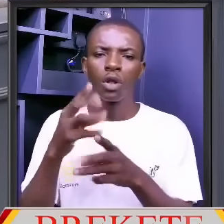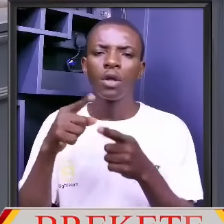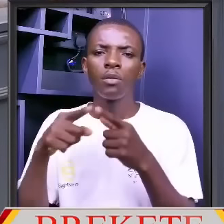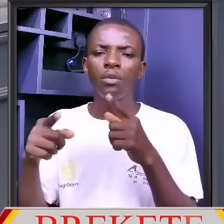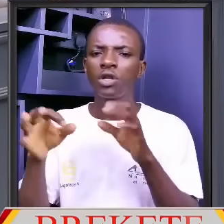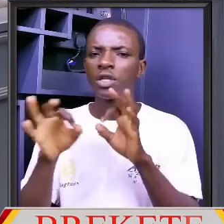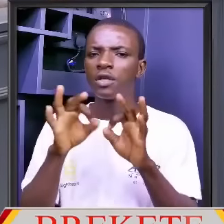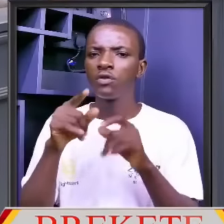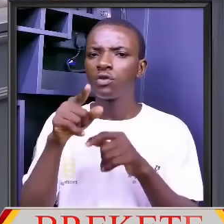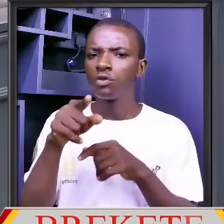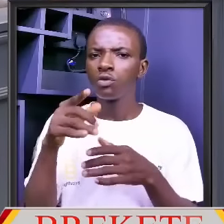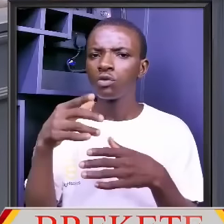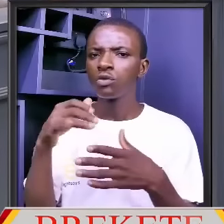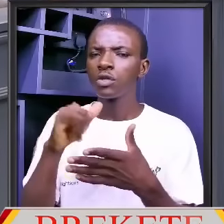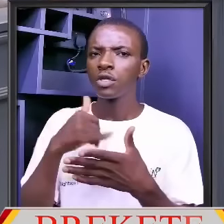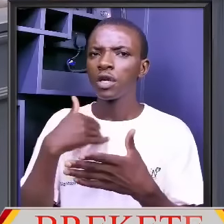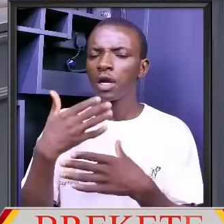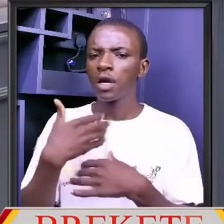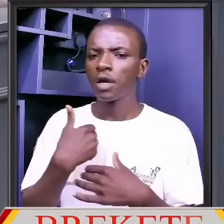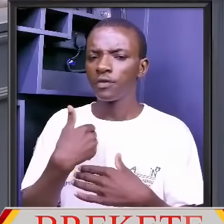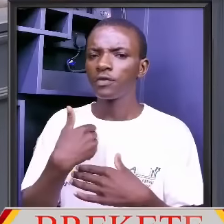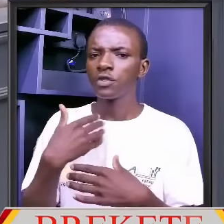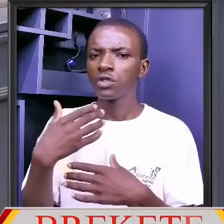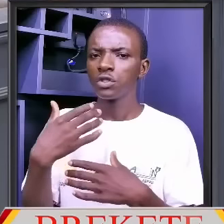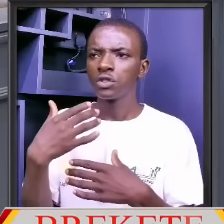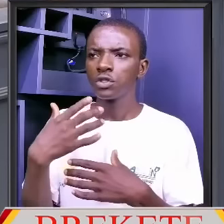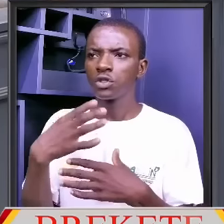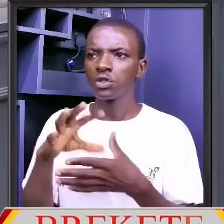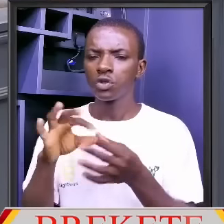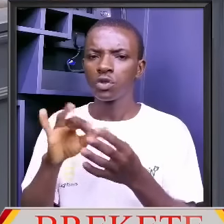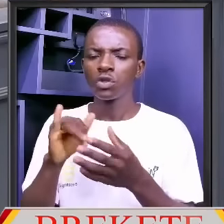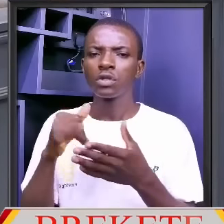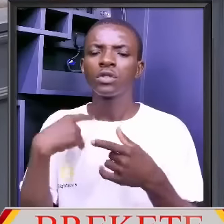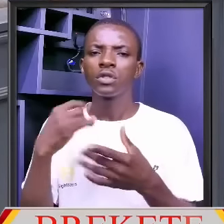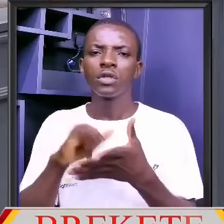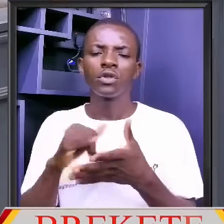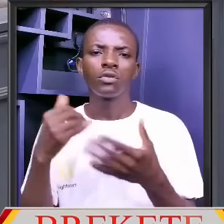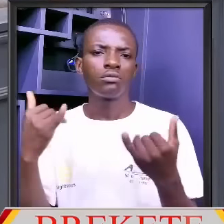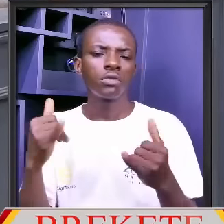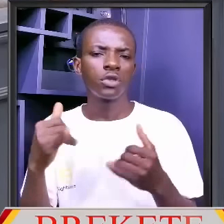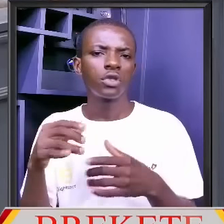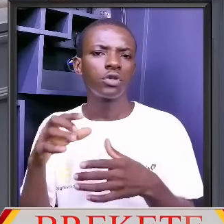But if now you we get the story, talk say you won't play the role.